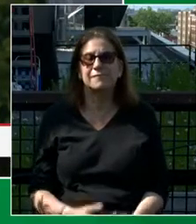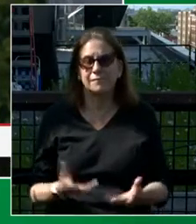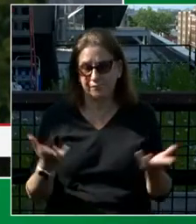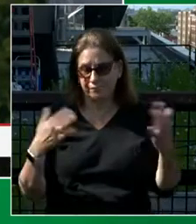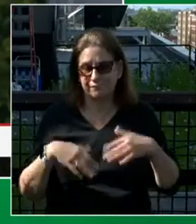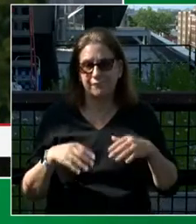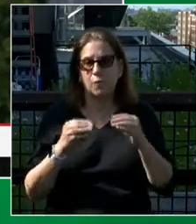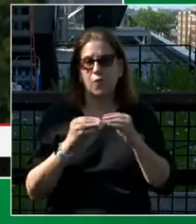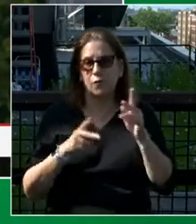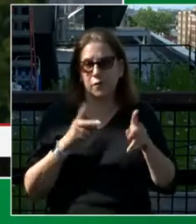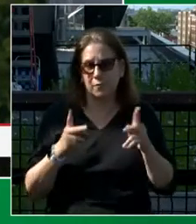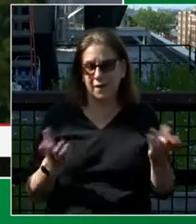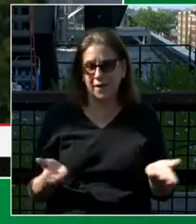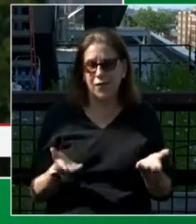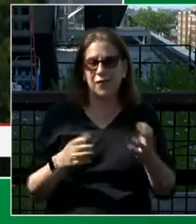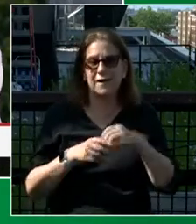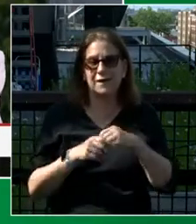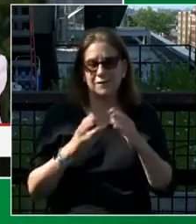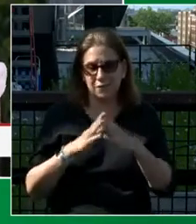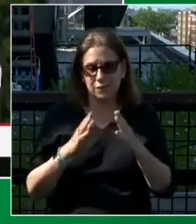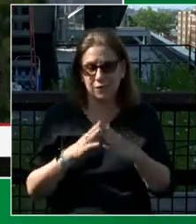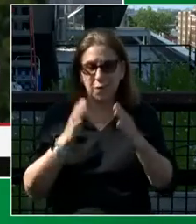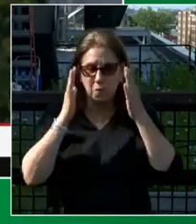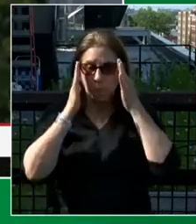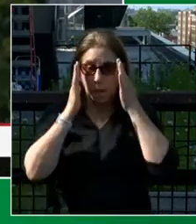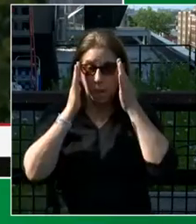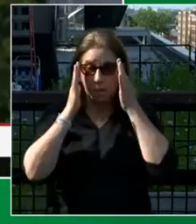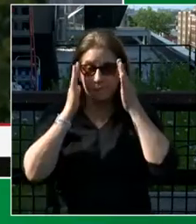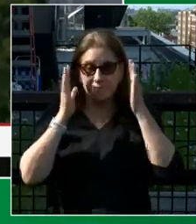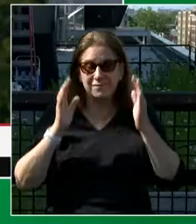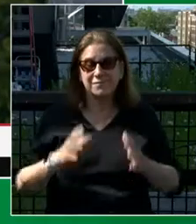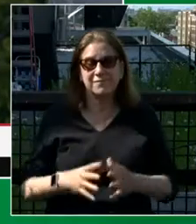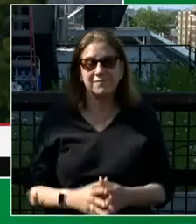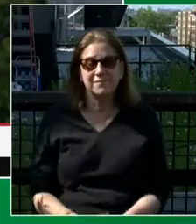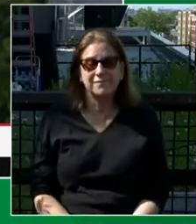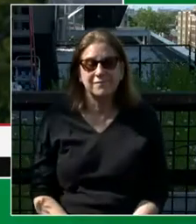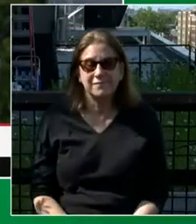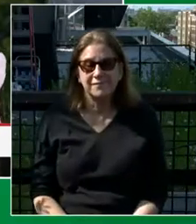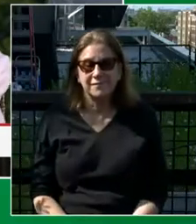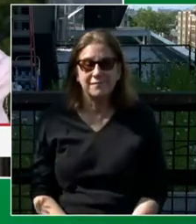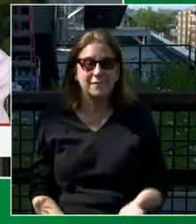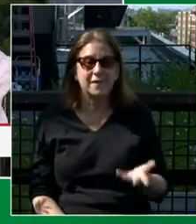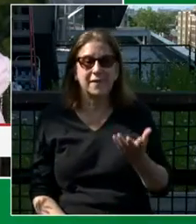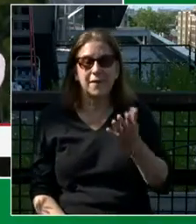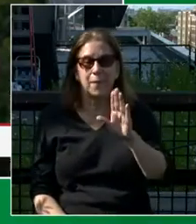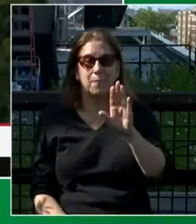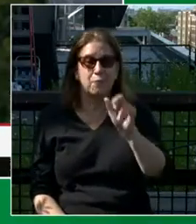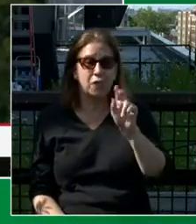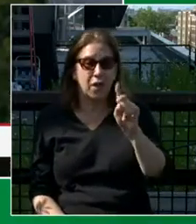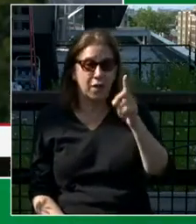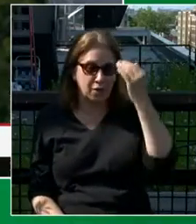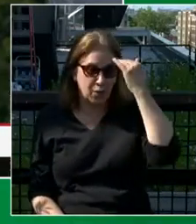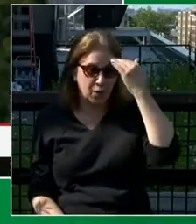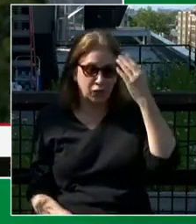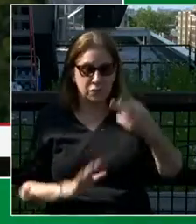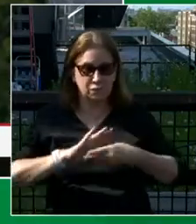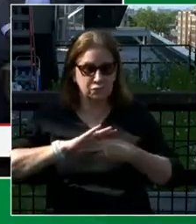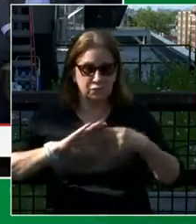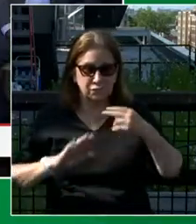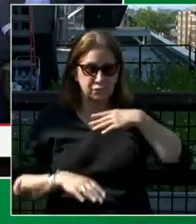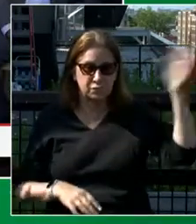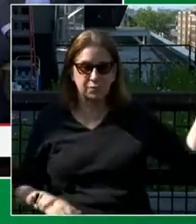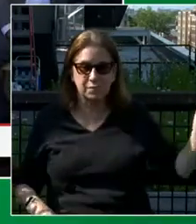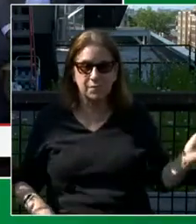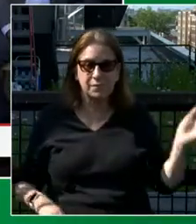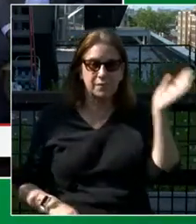building brand awareness for public health campaigns with the CDC Foundation at Howard University. Wow. And so Graham, being in the